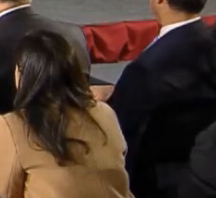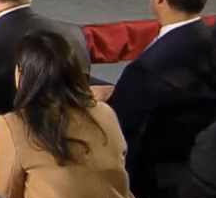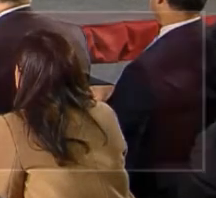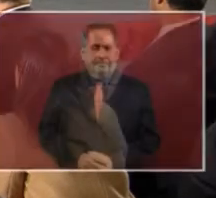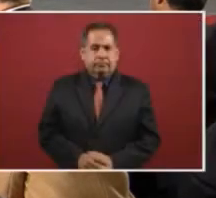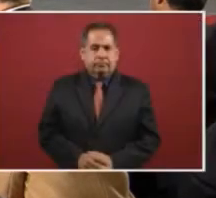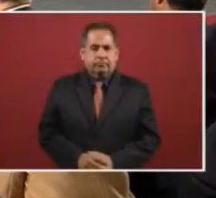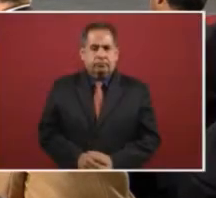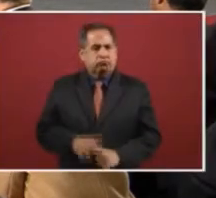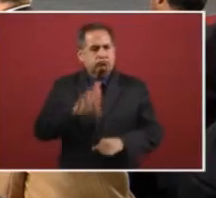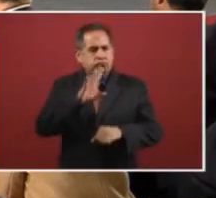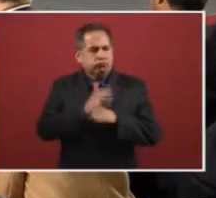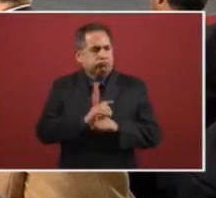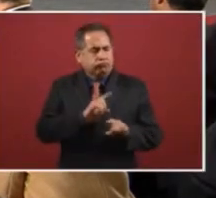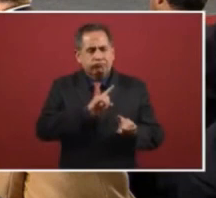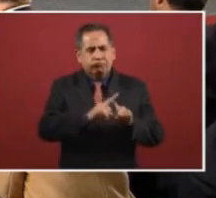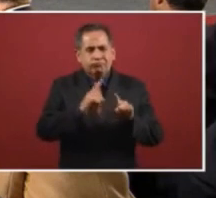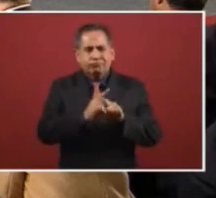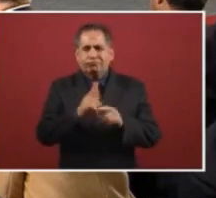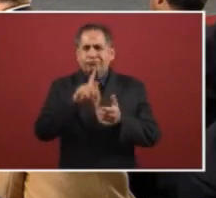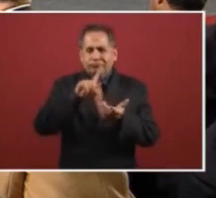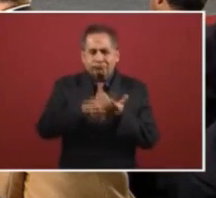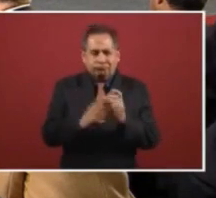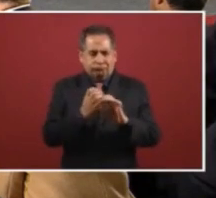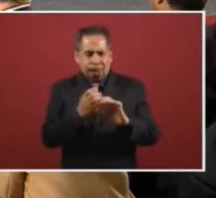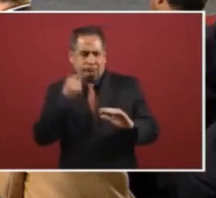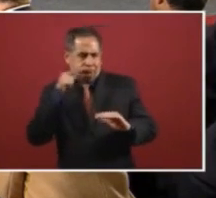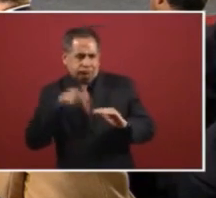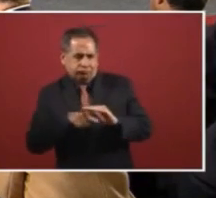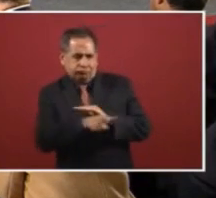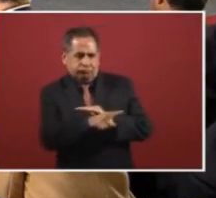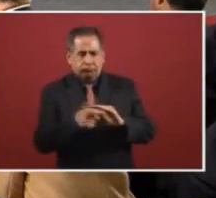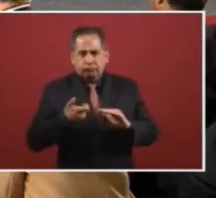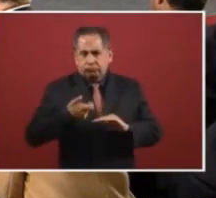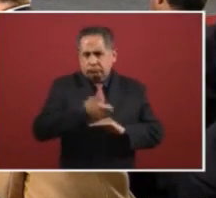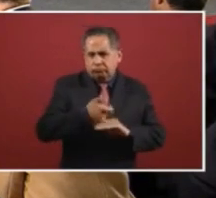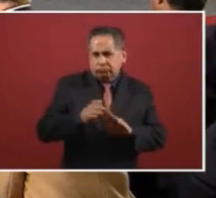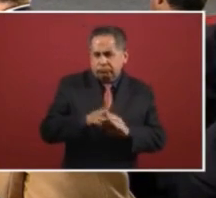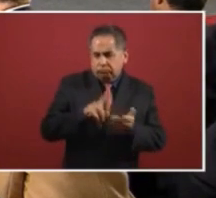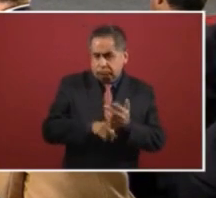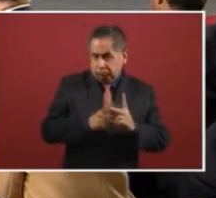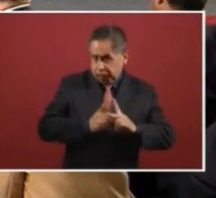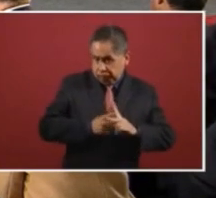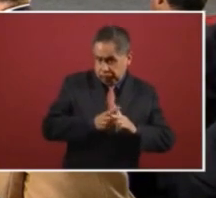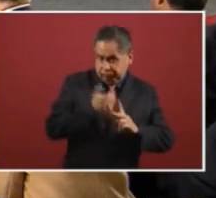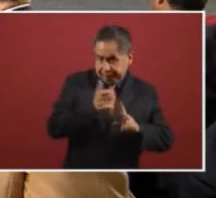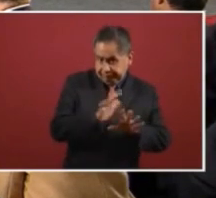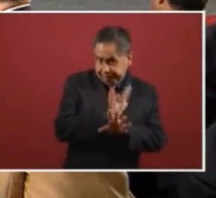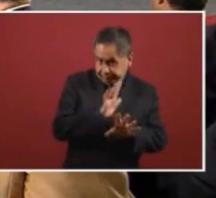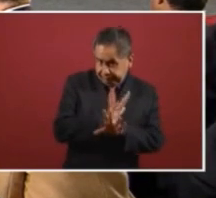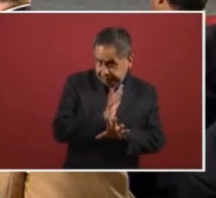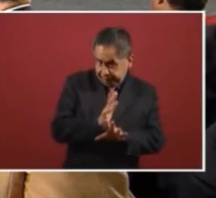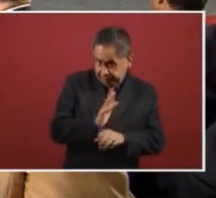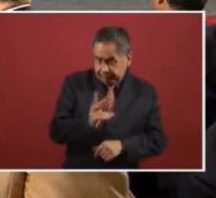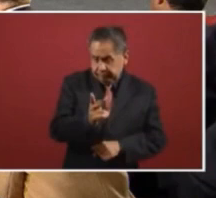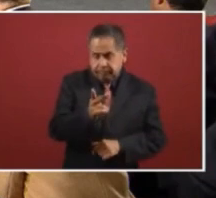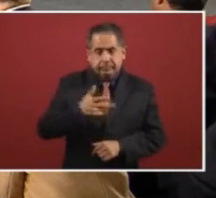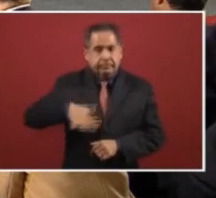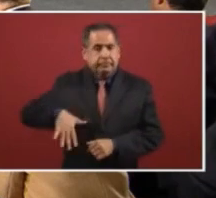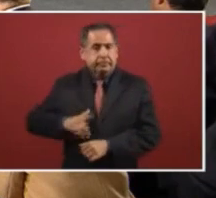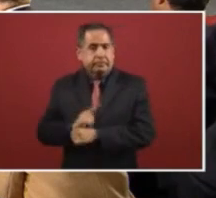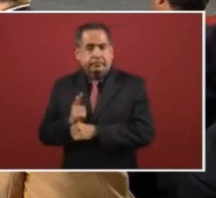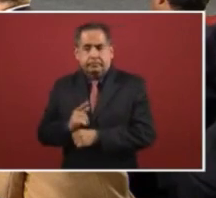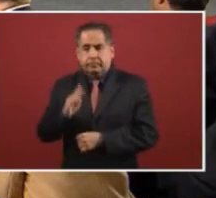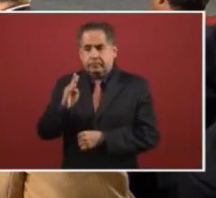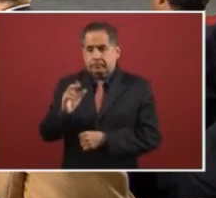They negotiated the tariffs for the ducts depending on each of the commissions.